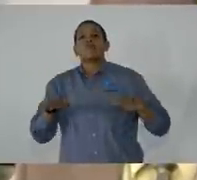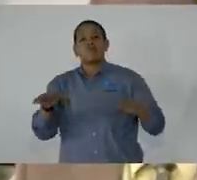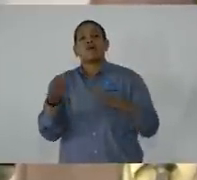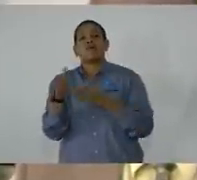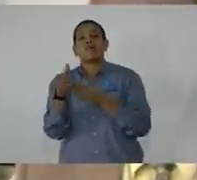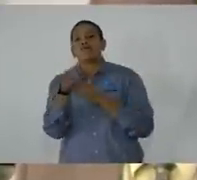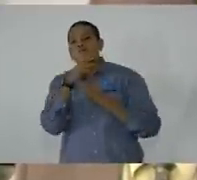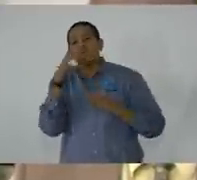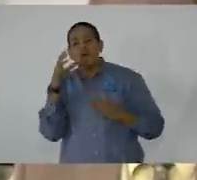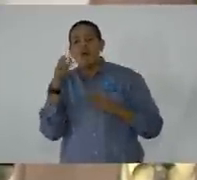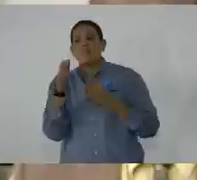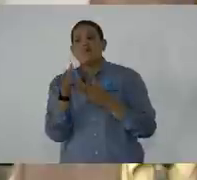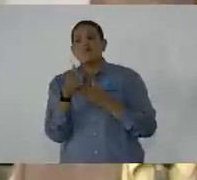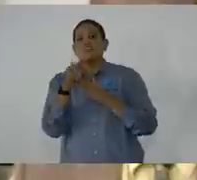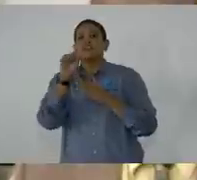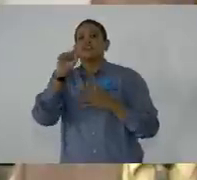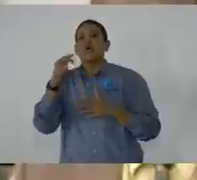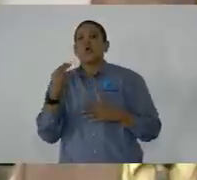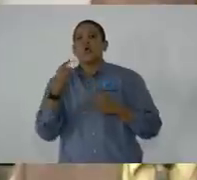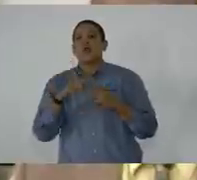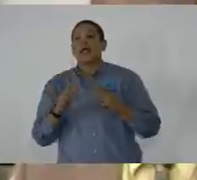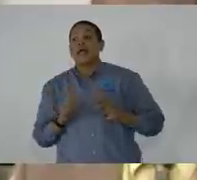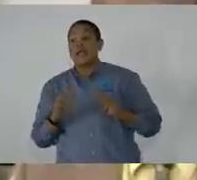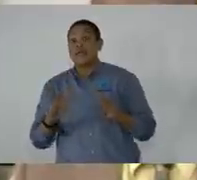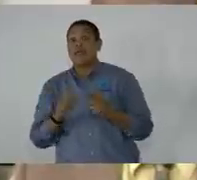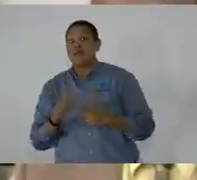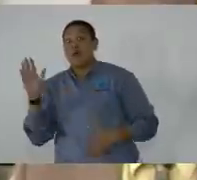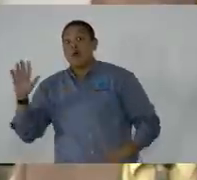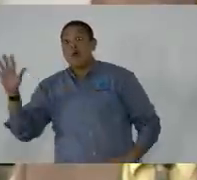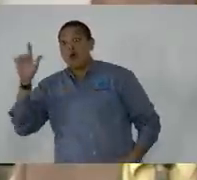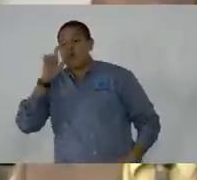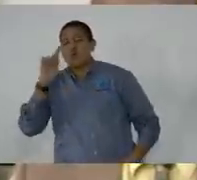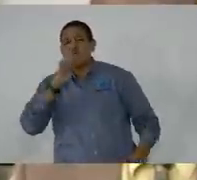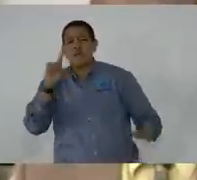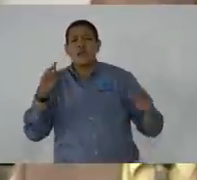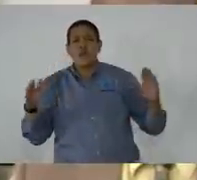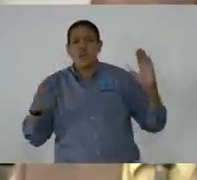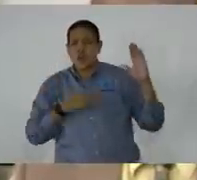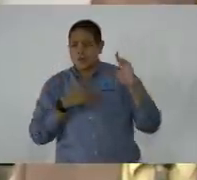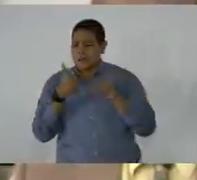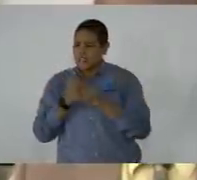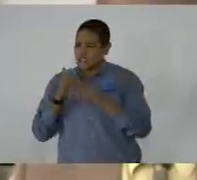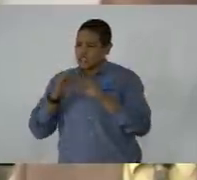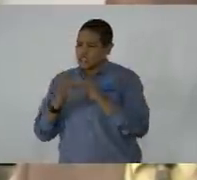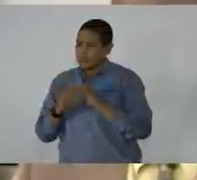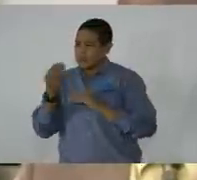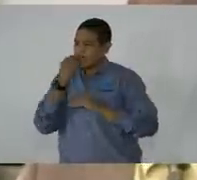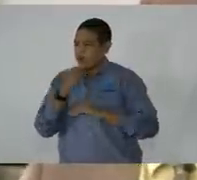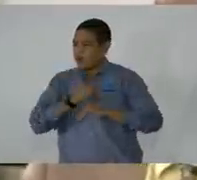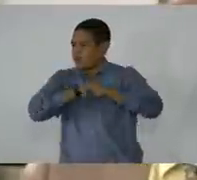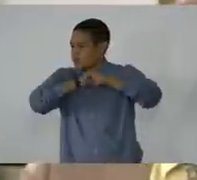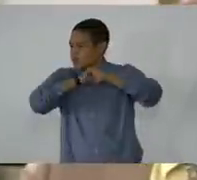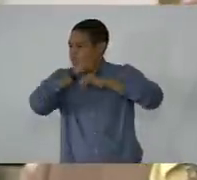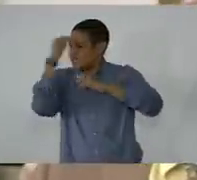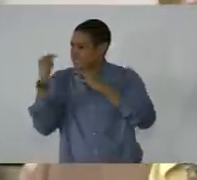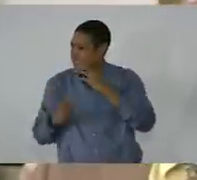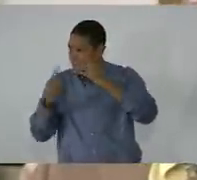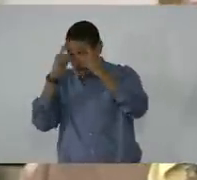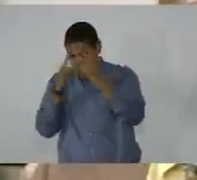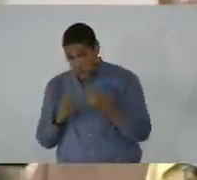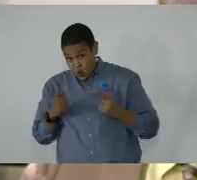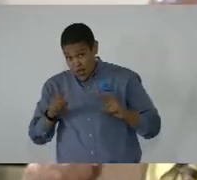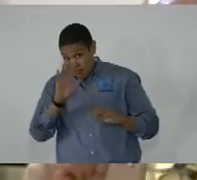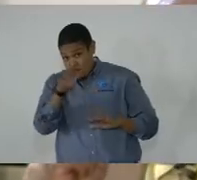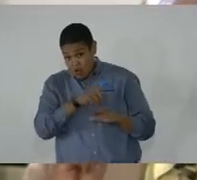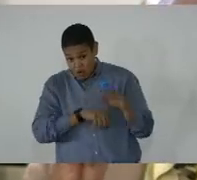fishers, stakeholders, investors, and every single person who is committed to Jamaica's food security agenda. It is your